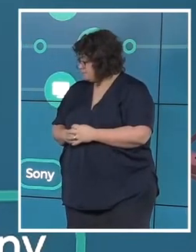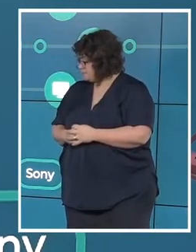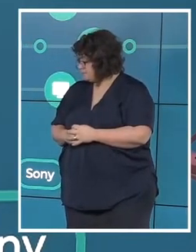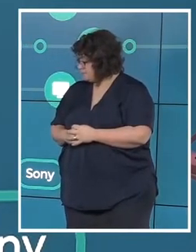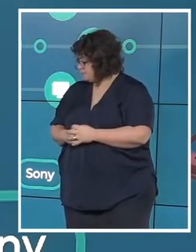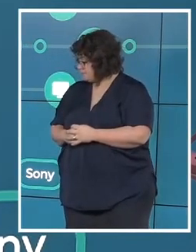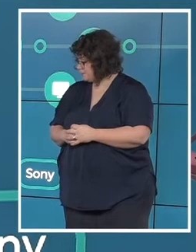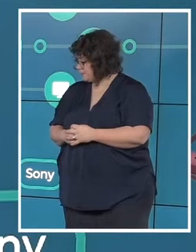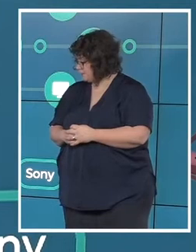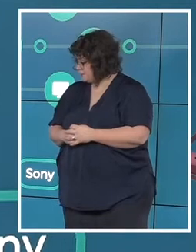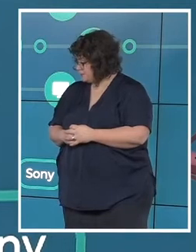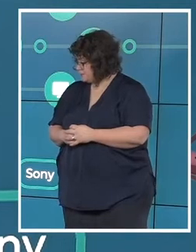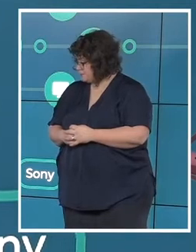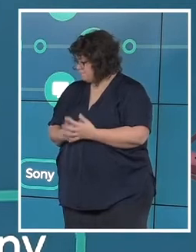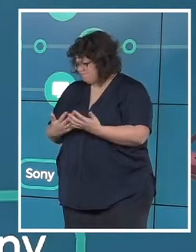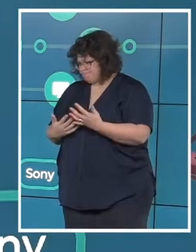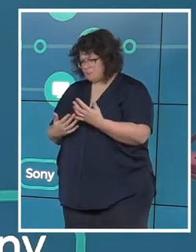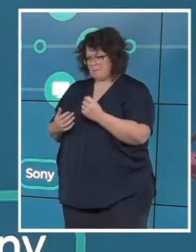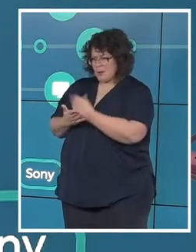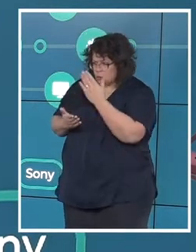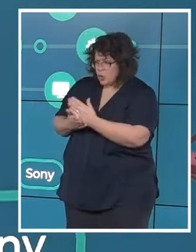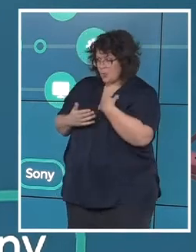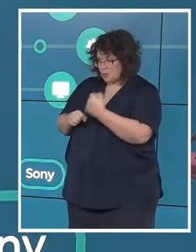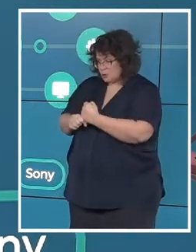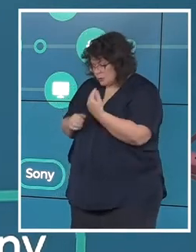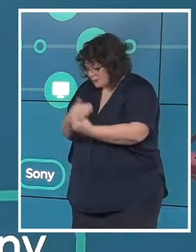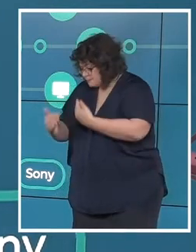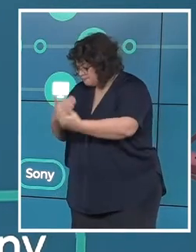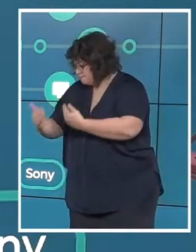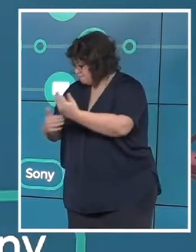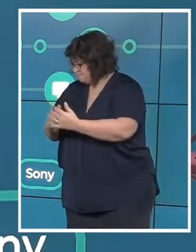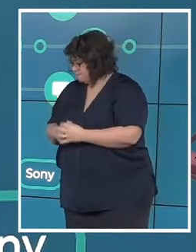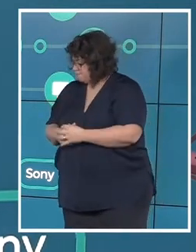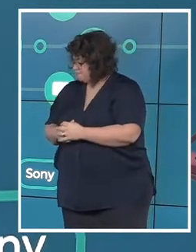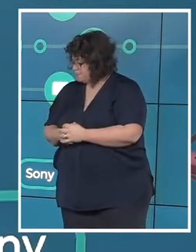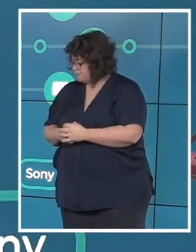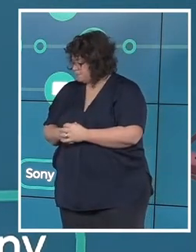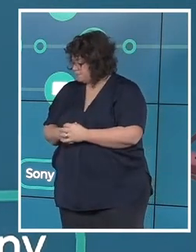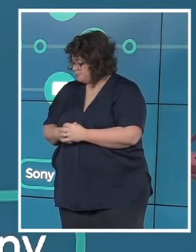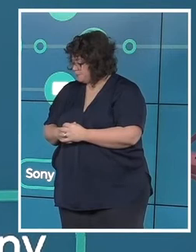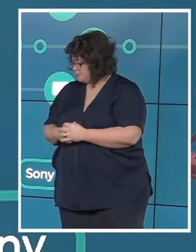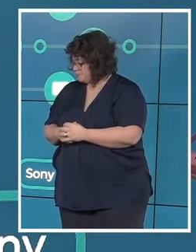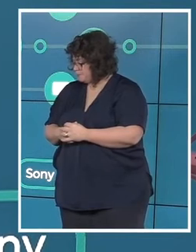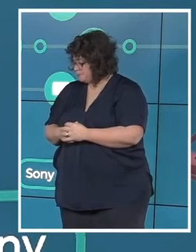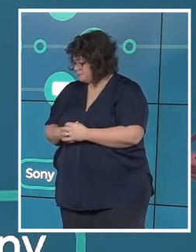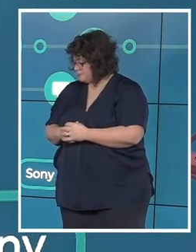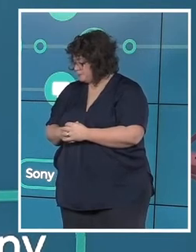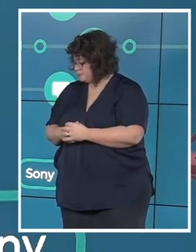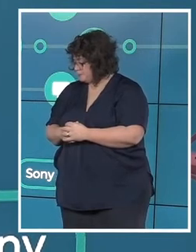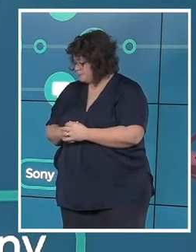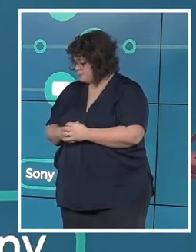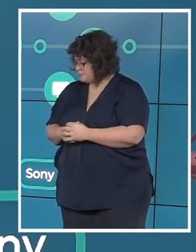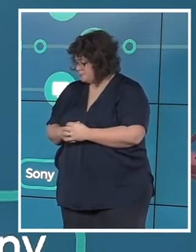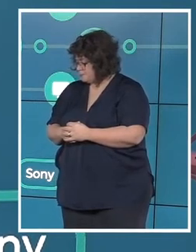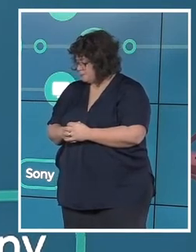And I've got great, as part of when I think about the entirety of the Lenovo team,